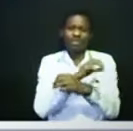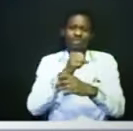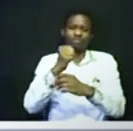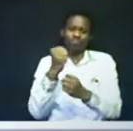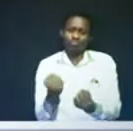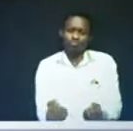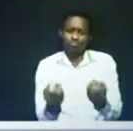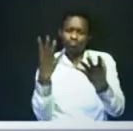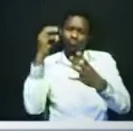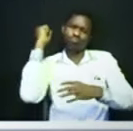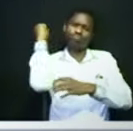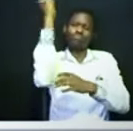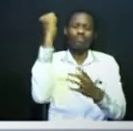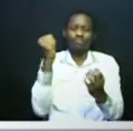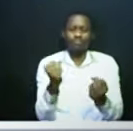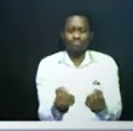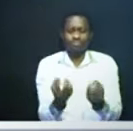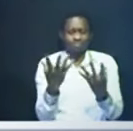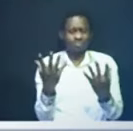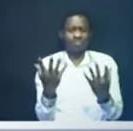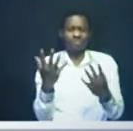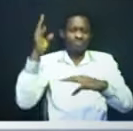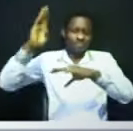He sends it